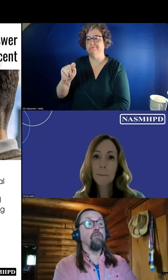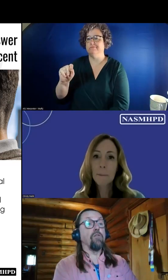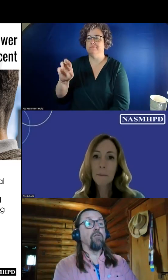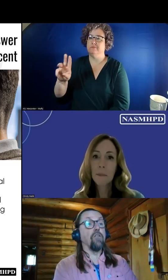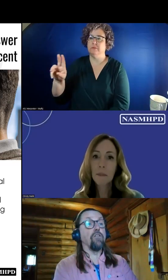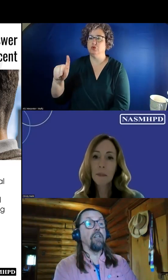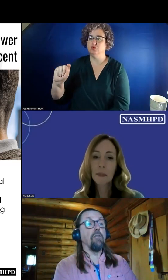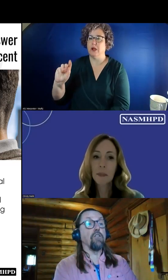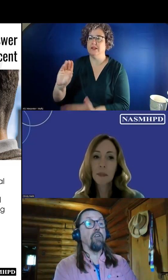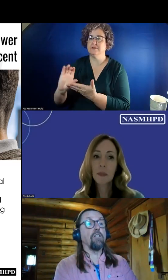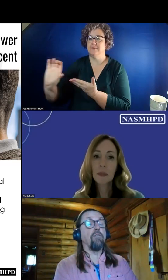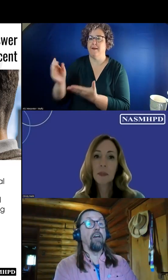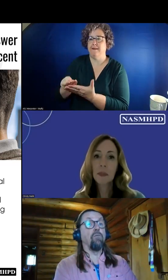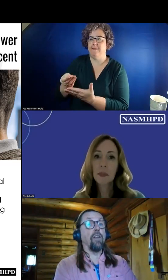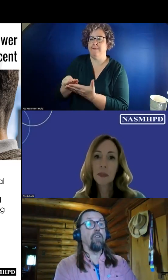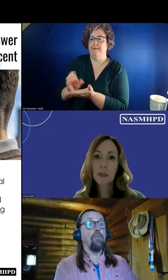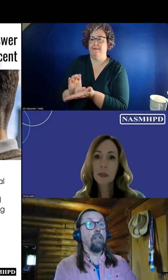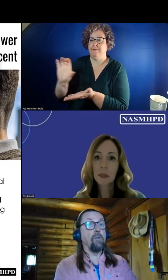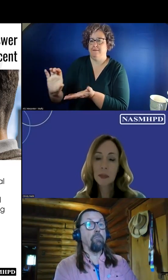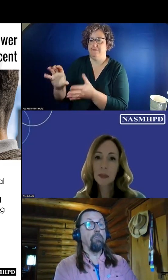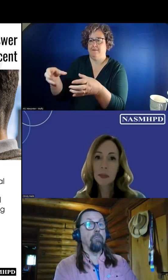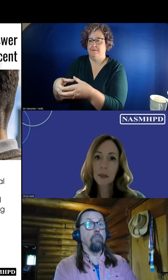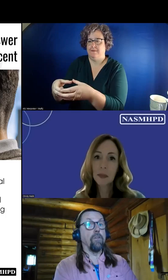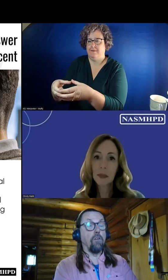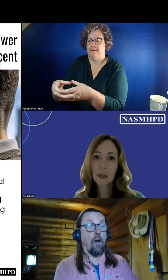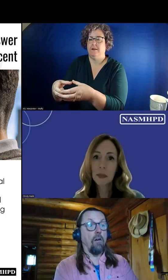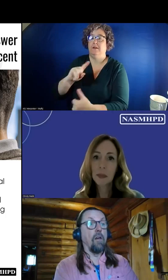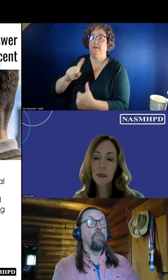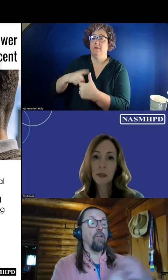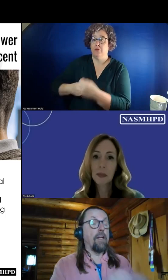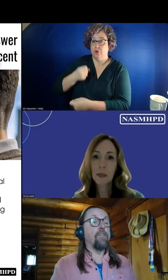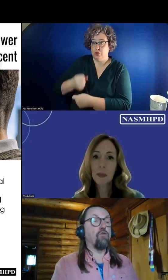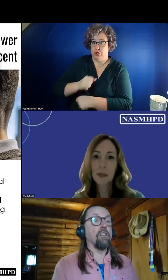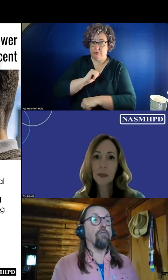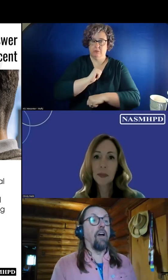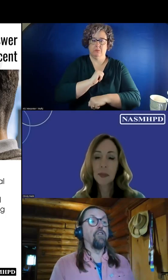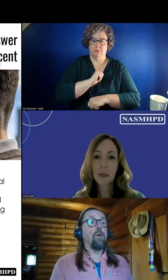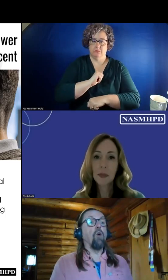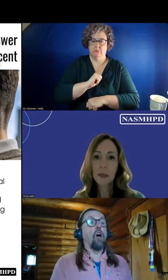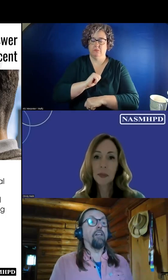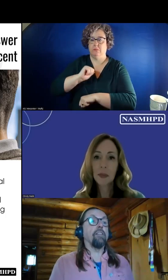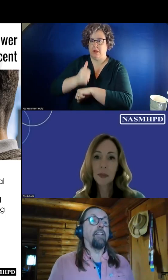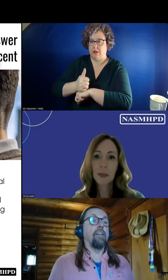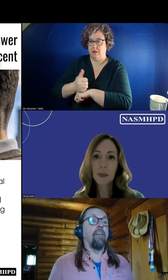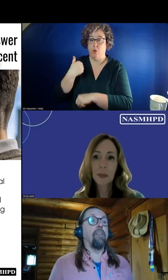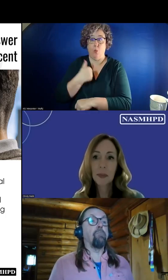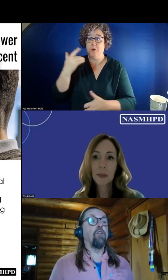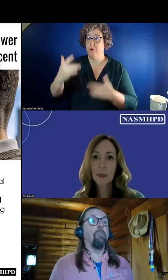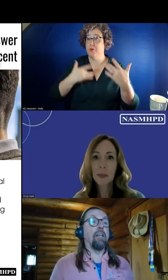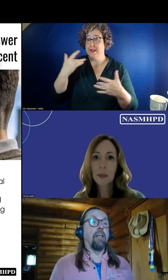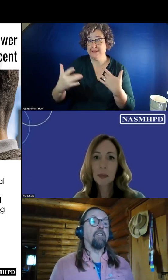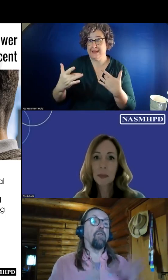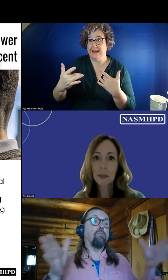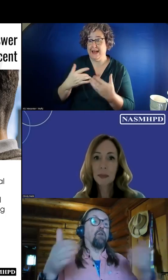And the first year of the trust fund, where they created the law that created the trust fund, we were all excited, and then they